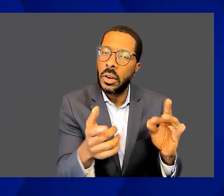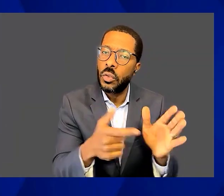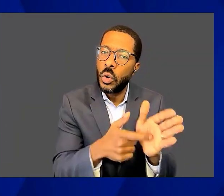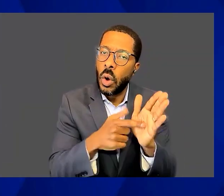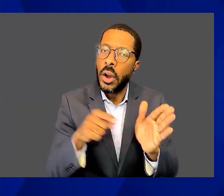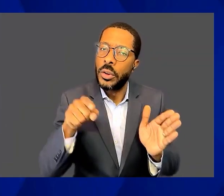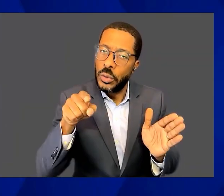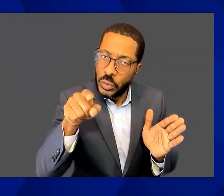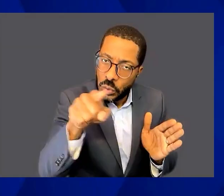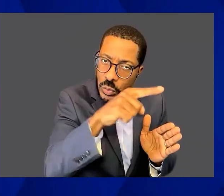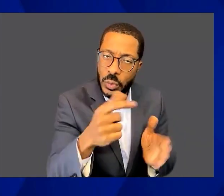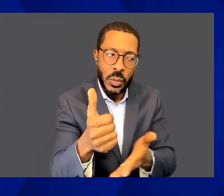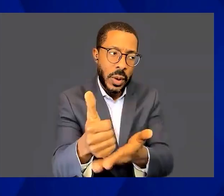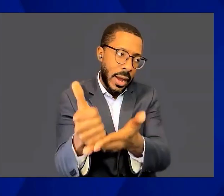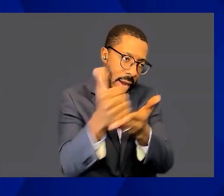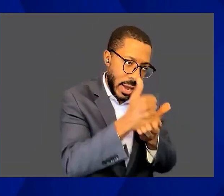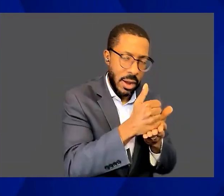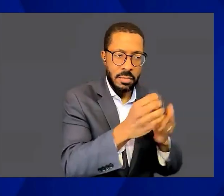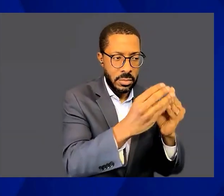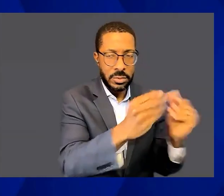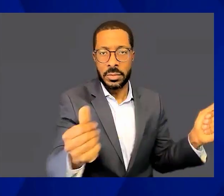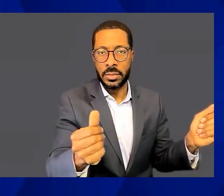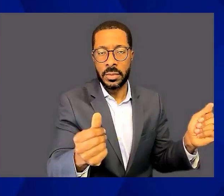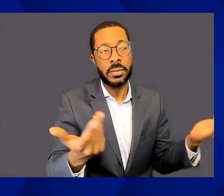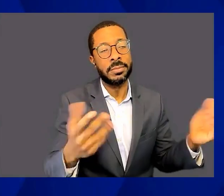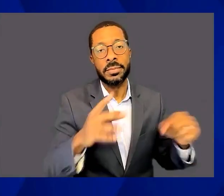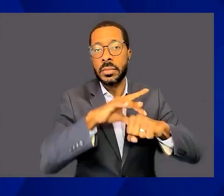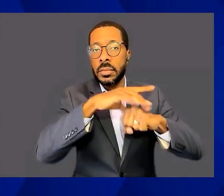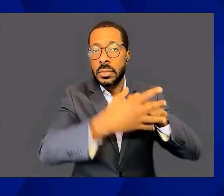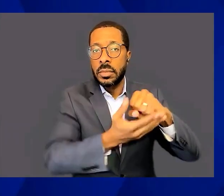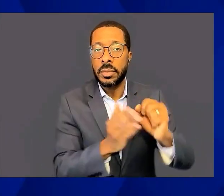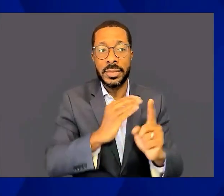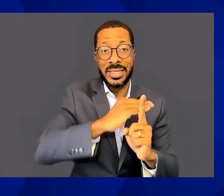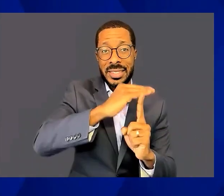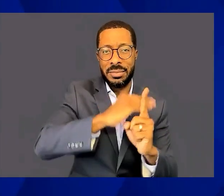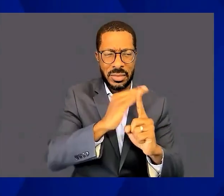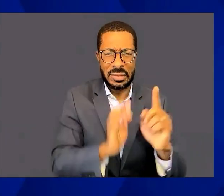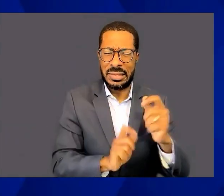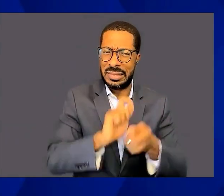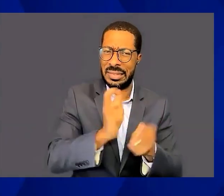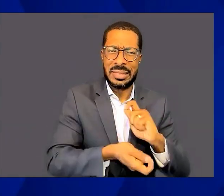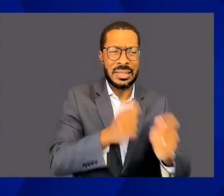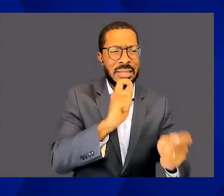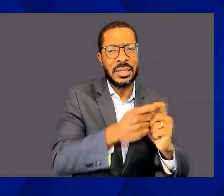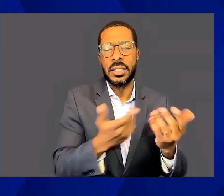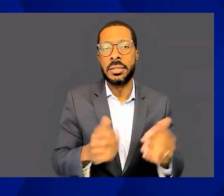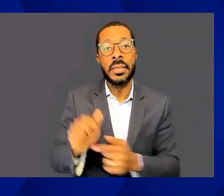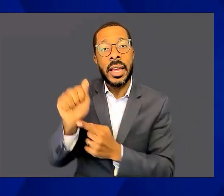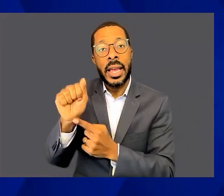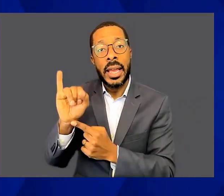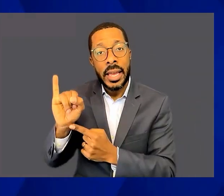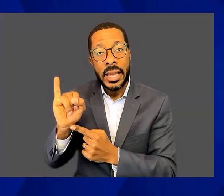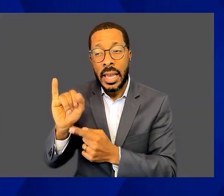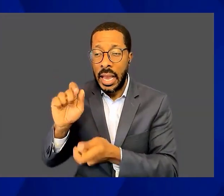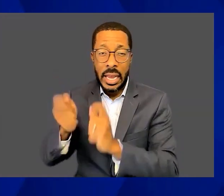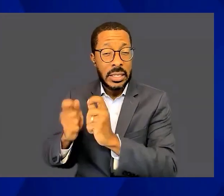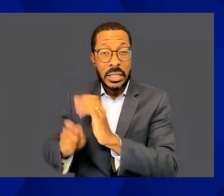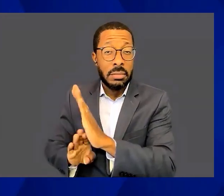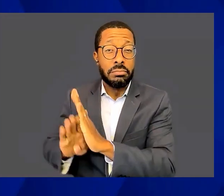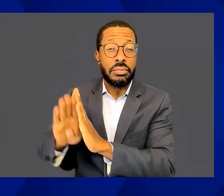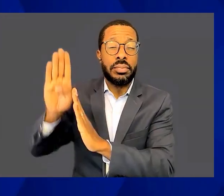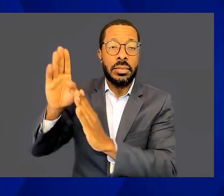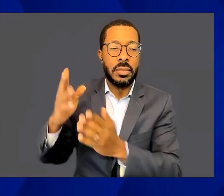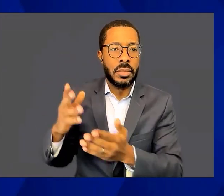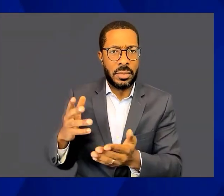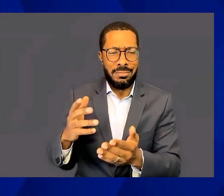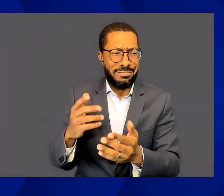possibility. From climate change to public health to the rapid evolution of artificial intelligence, the role of science has never